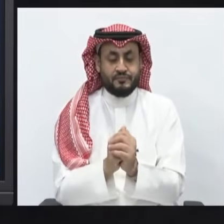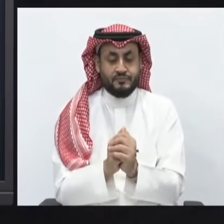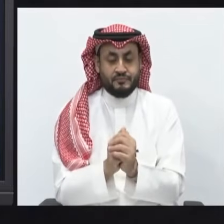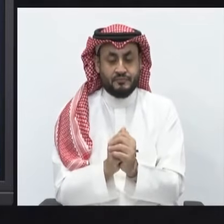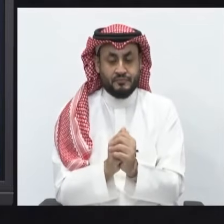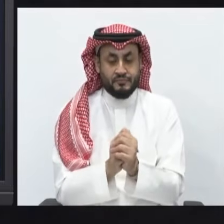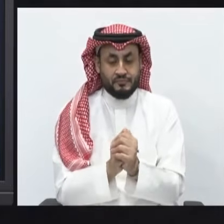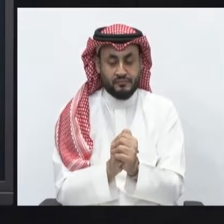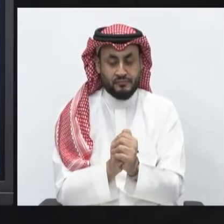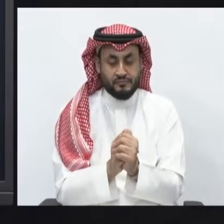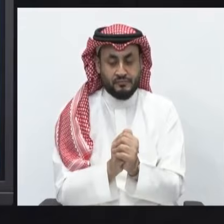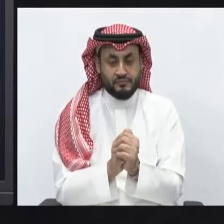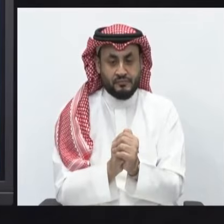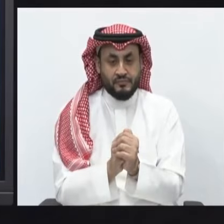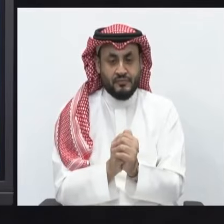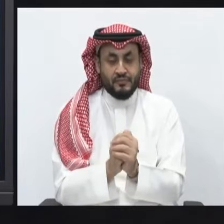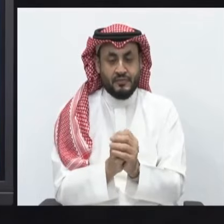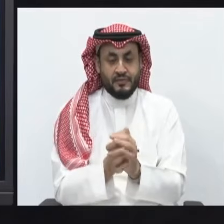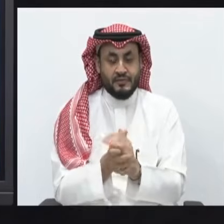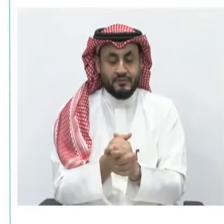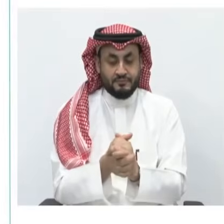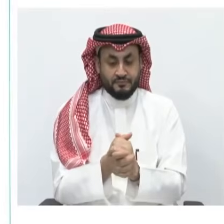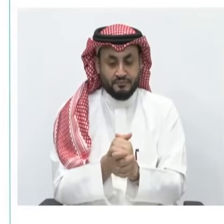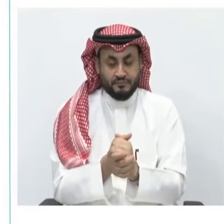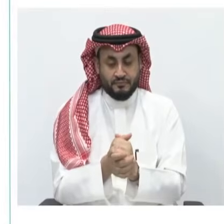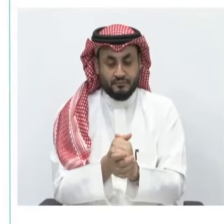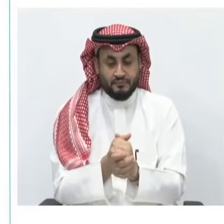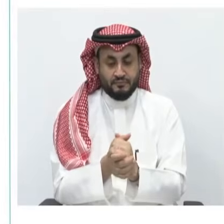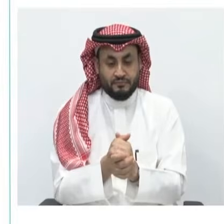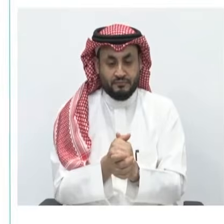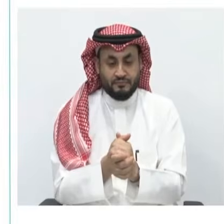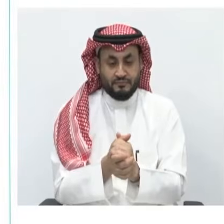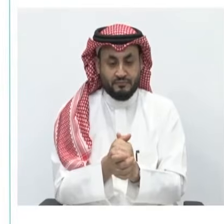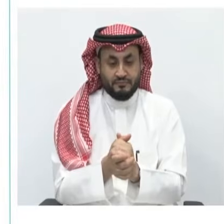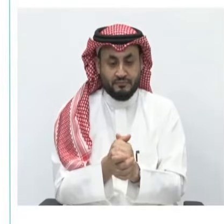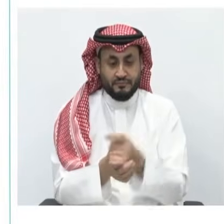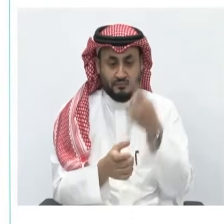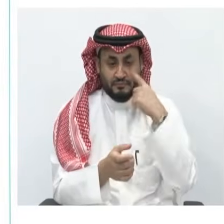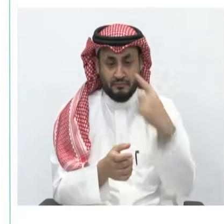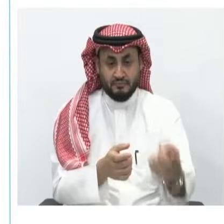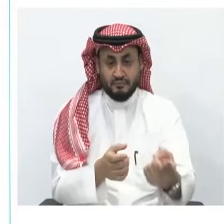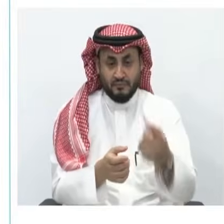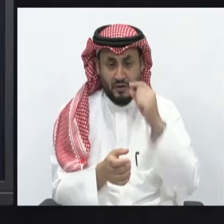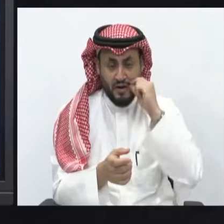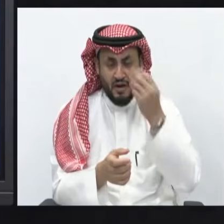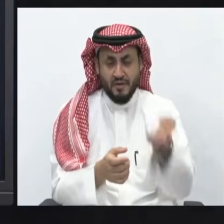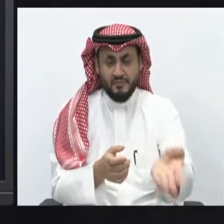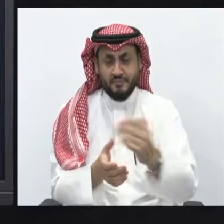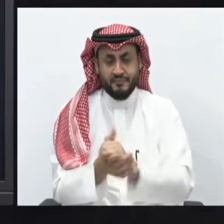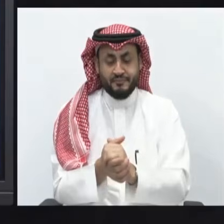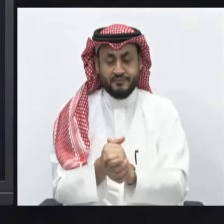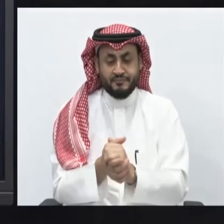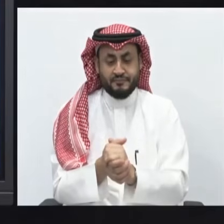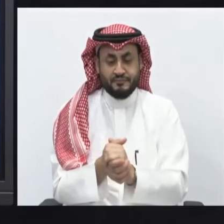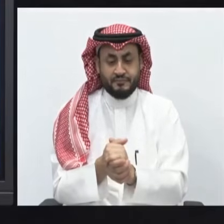one, more than one. Okay, now, okay, look at this boy. We have a boy here, and